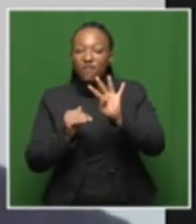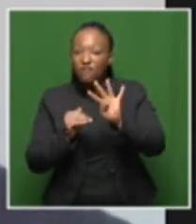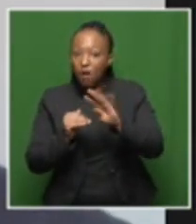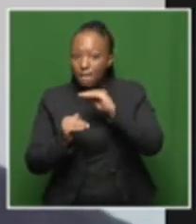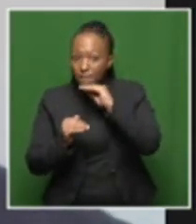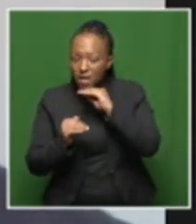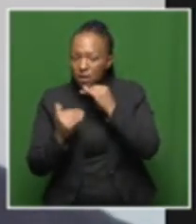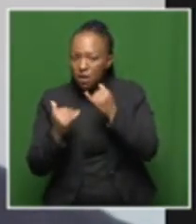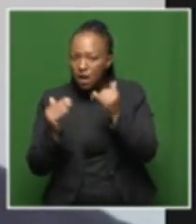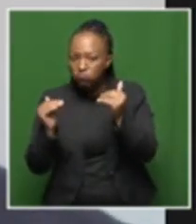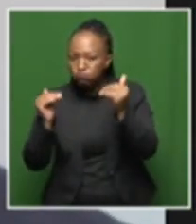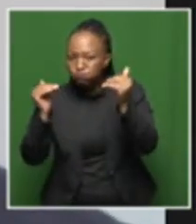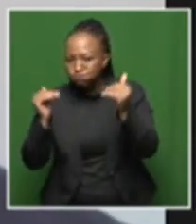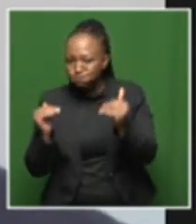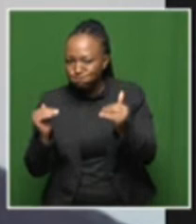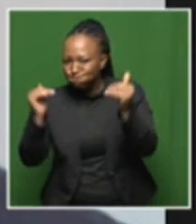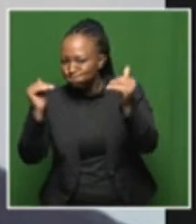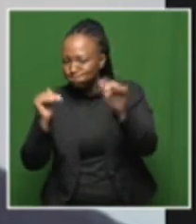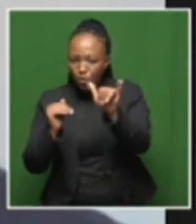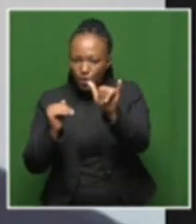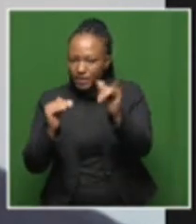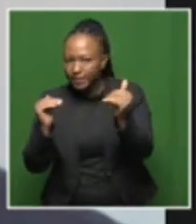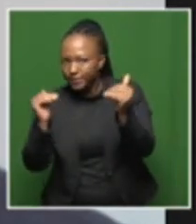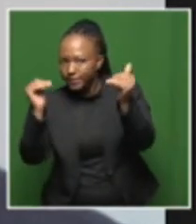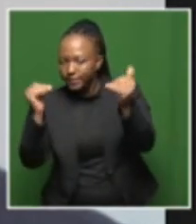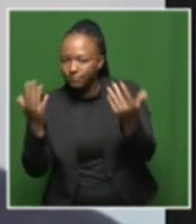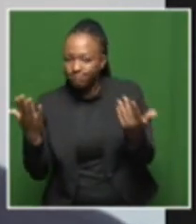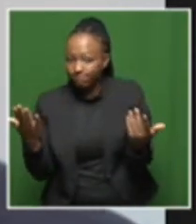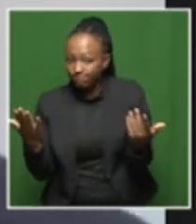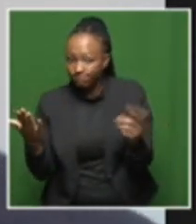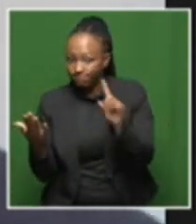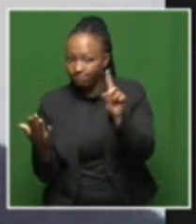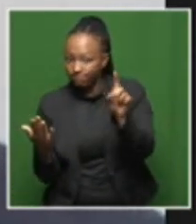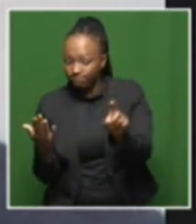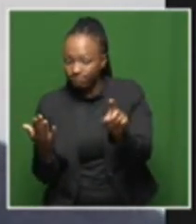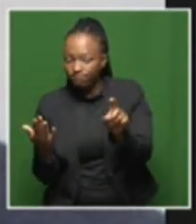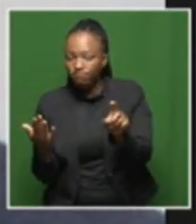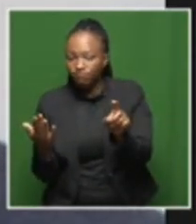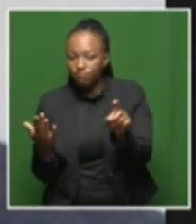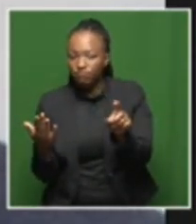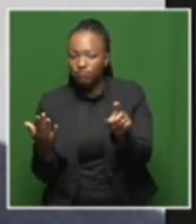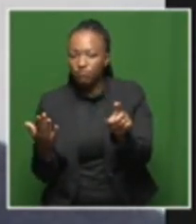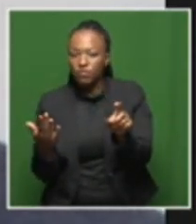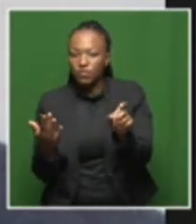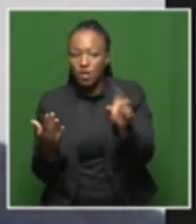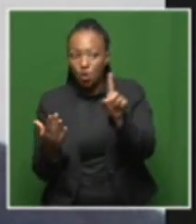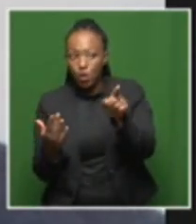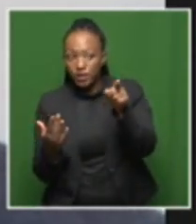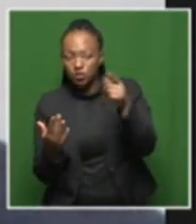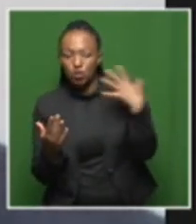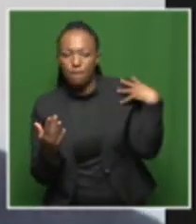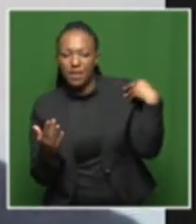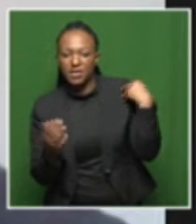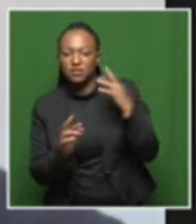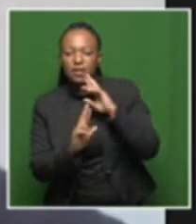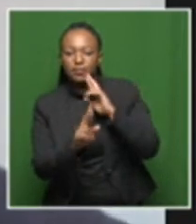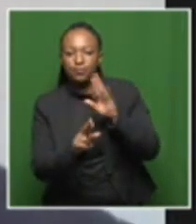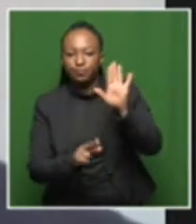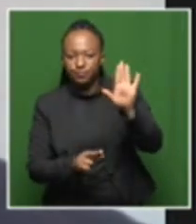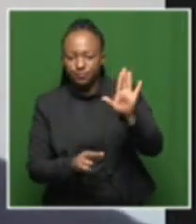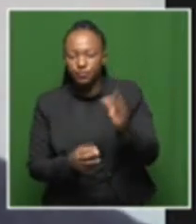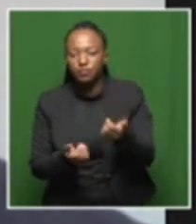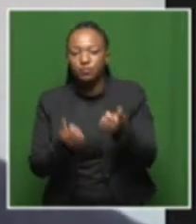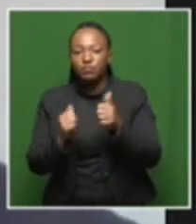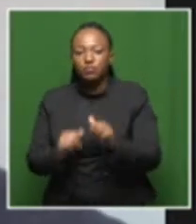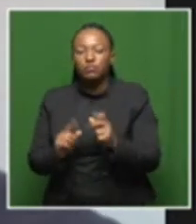moving to a higher level or not. And I think that question will then be addressed by Minister. And the other question